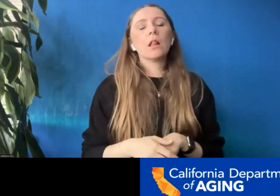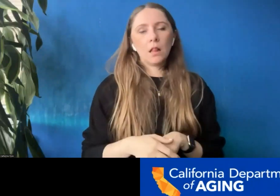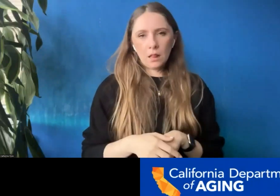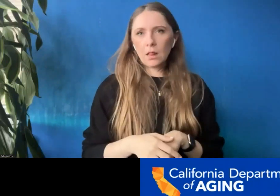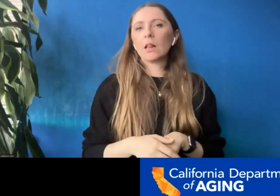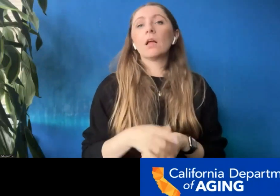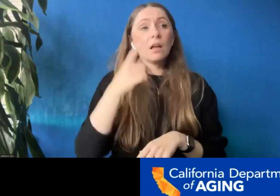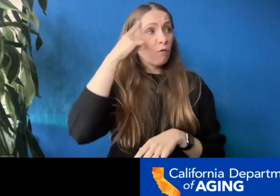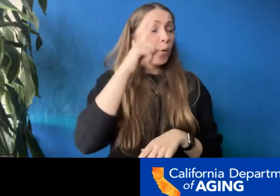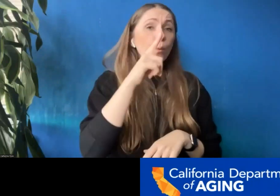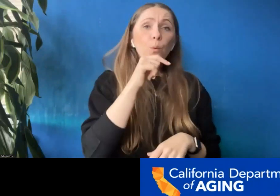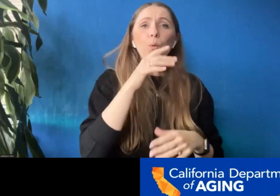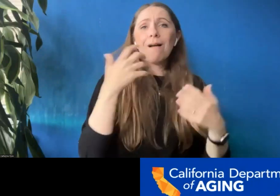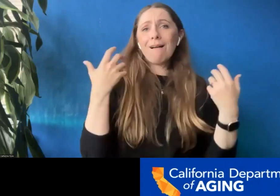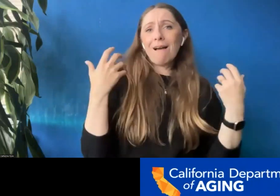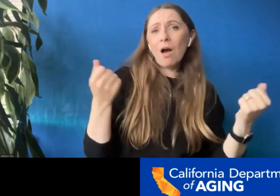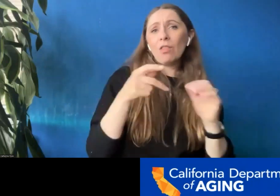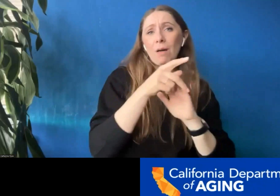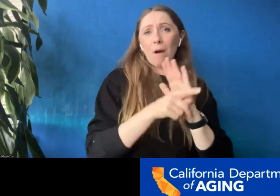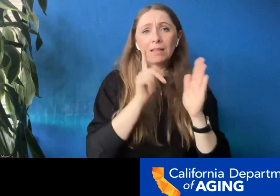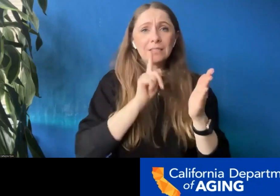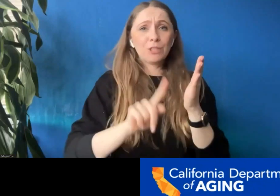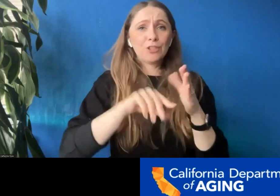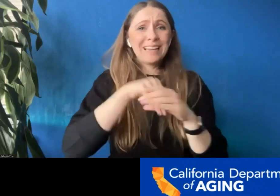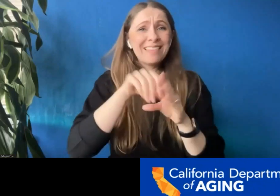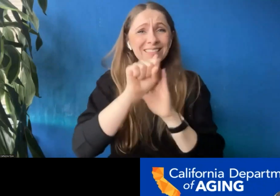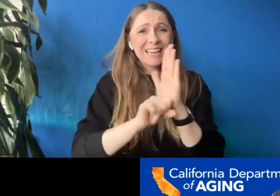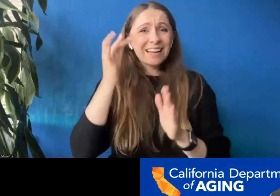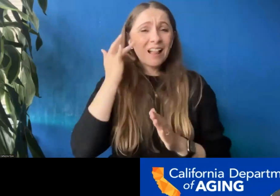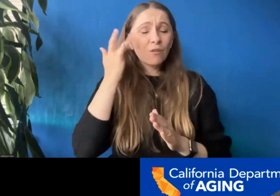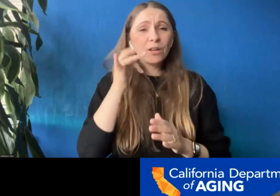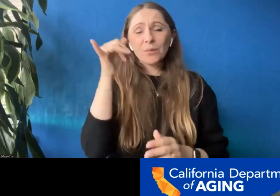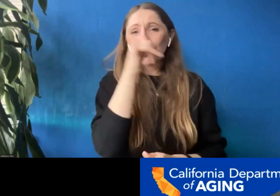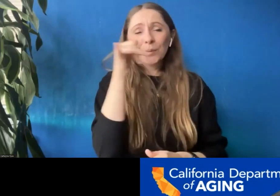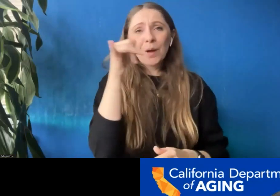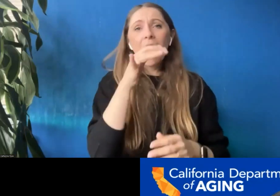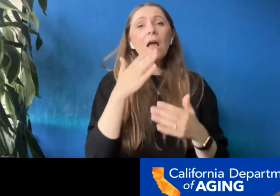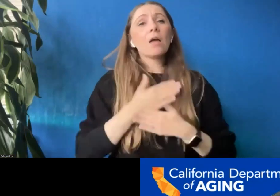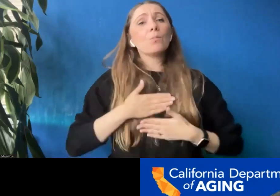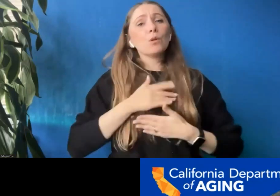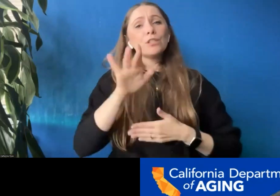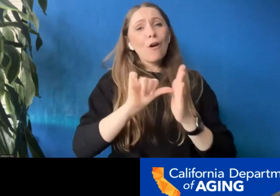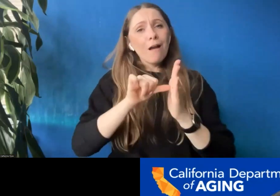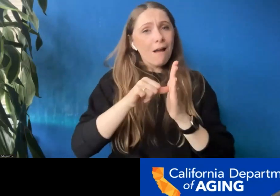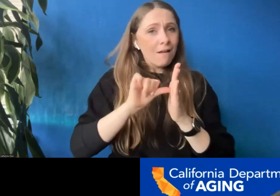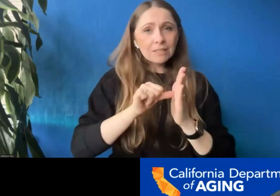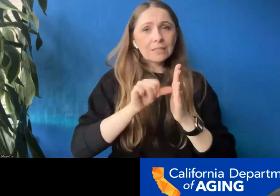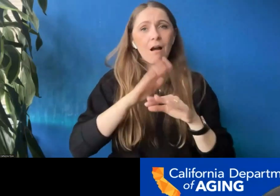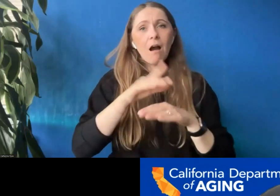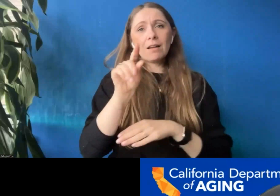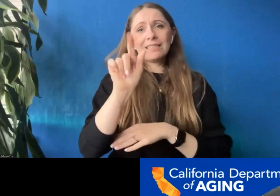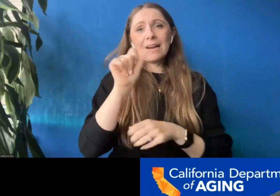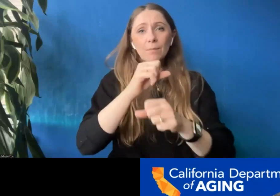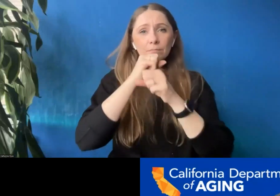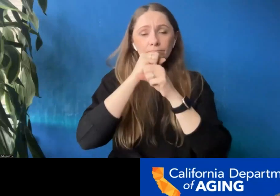for, health and policy research in California. And I especially appreciated your emphasis on data privacy and